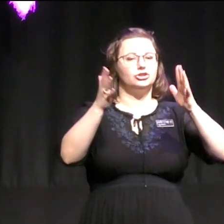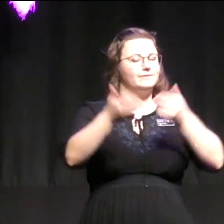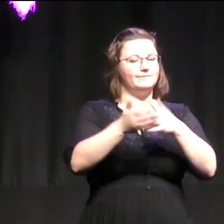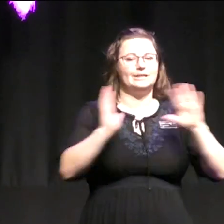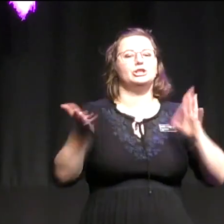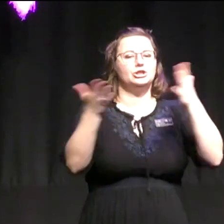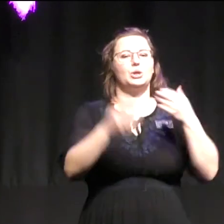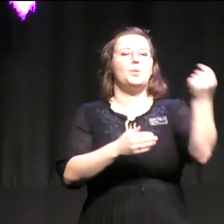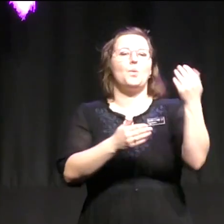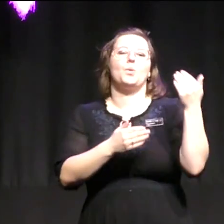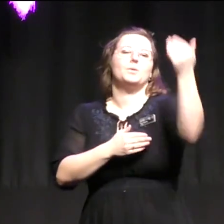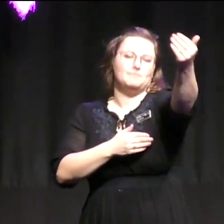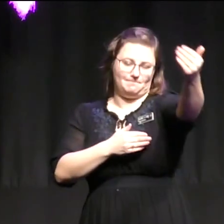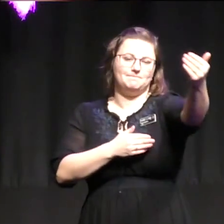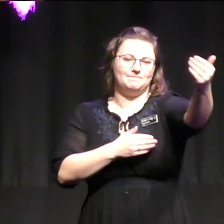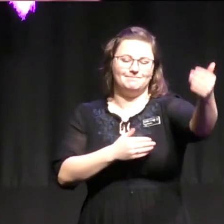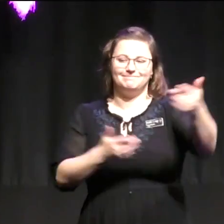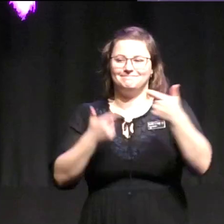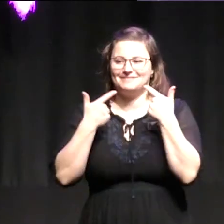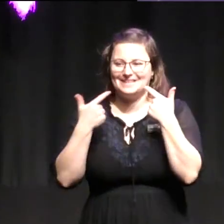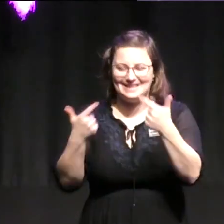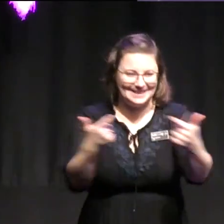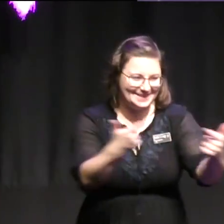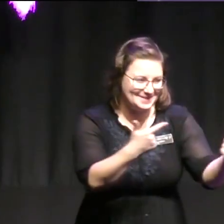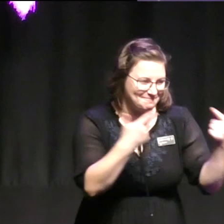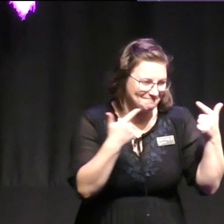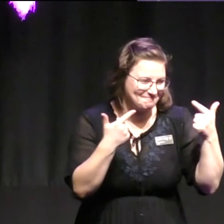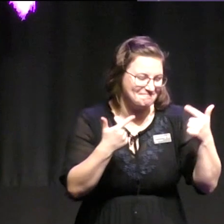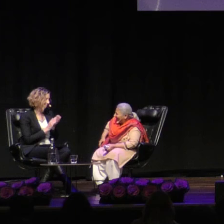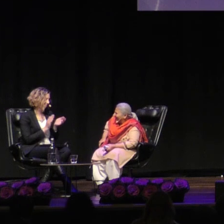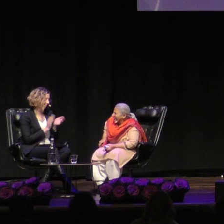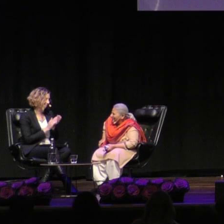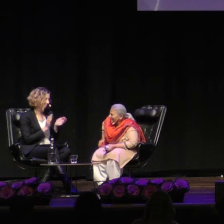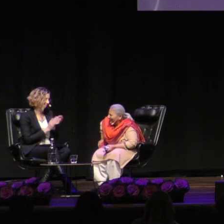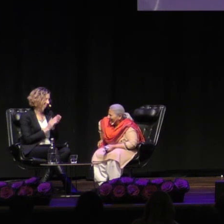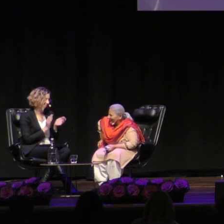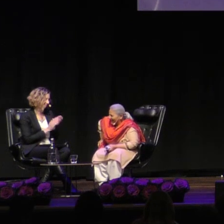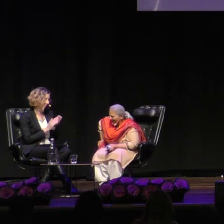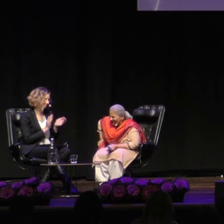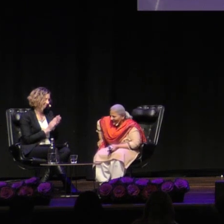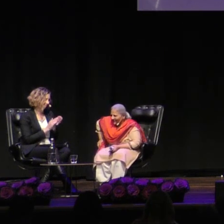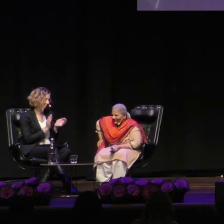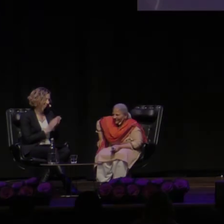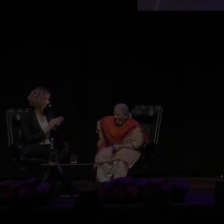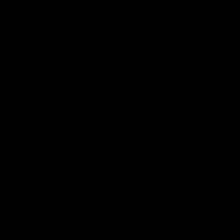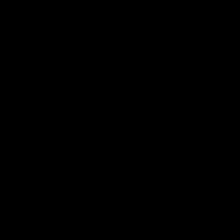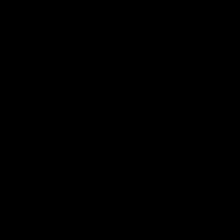someday. Thank you so much. Thank you. Thank you very much.